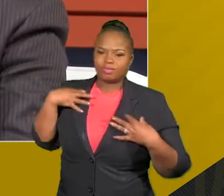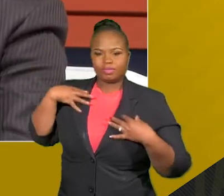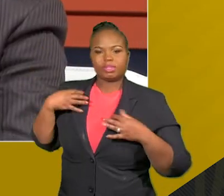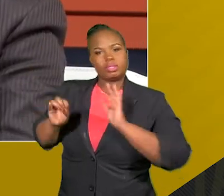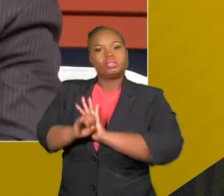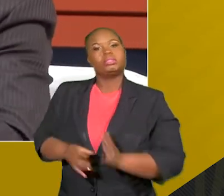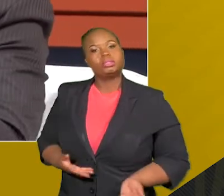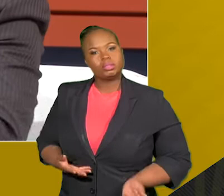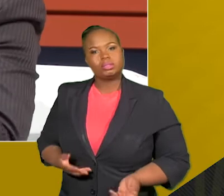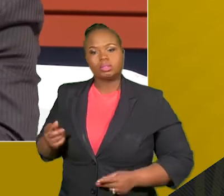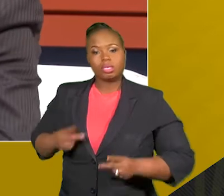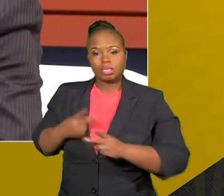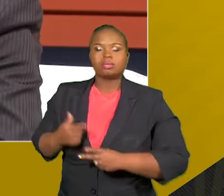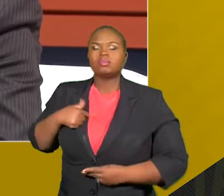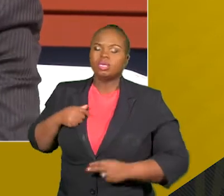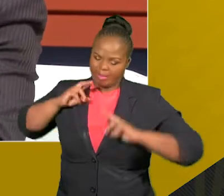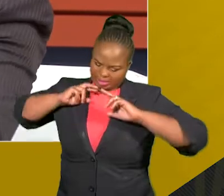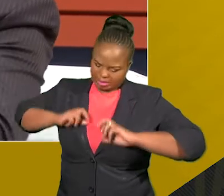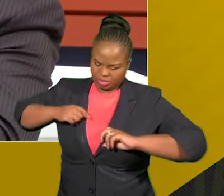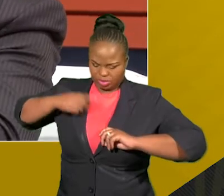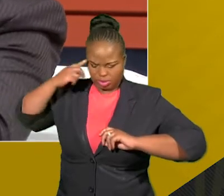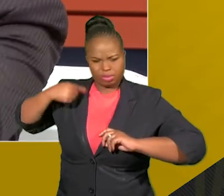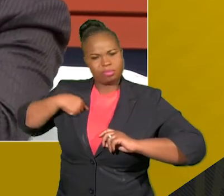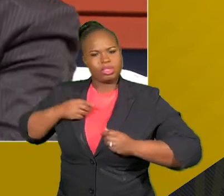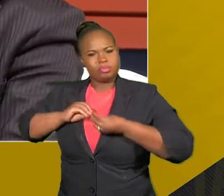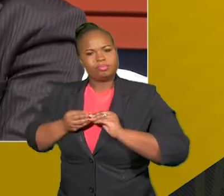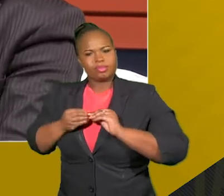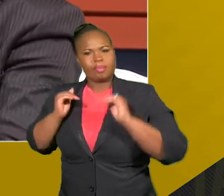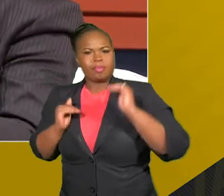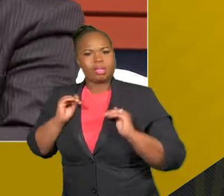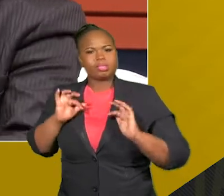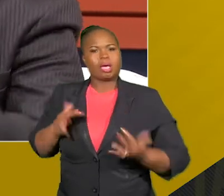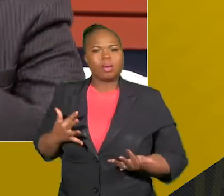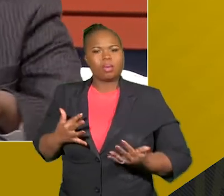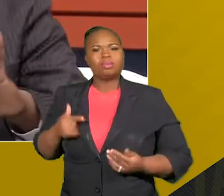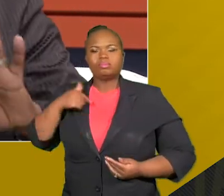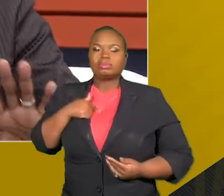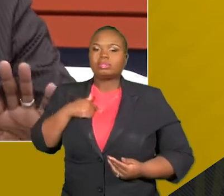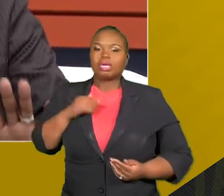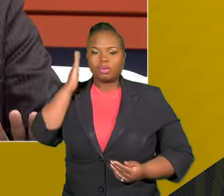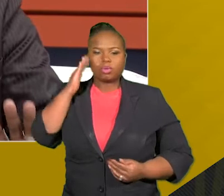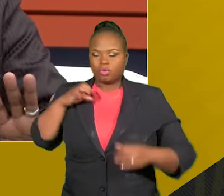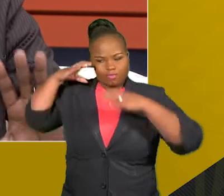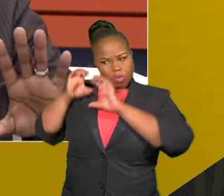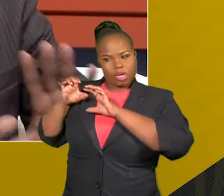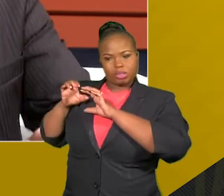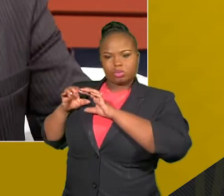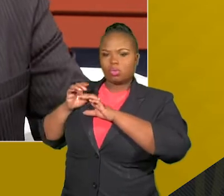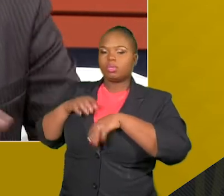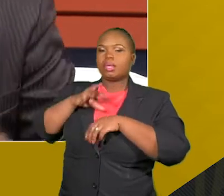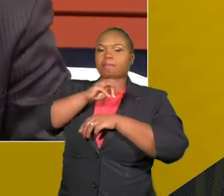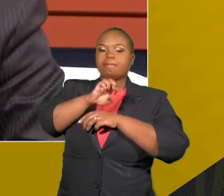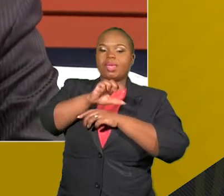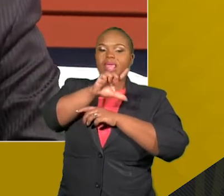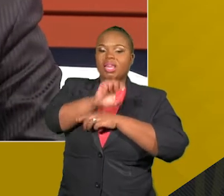our identity. Now I have to look at if I need to create a balance whereby I don't focus more on the male part